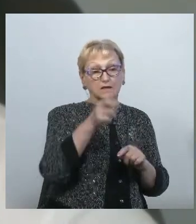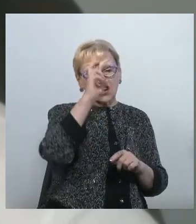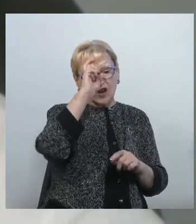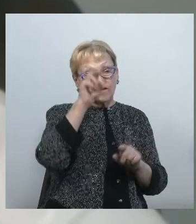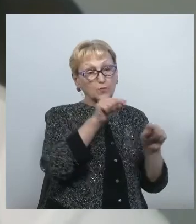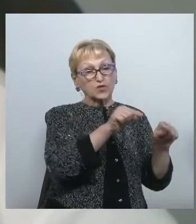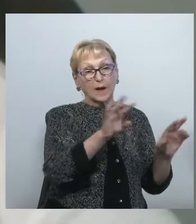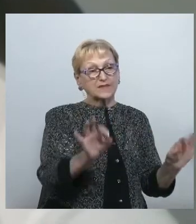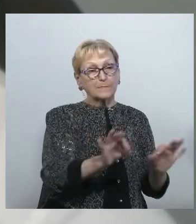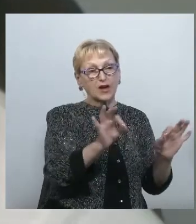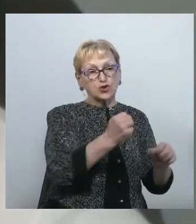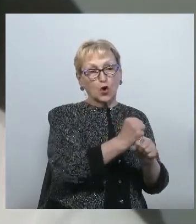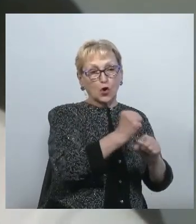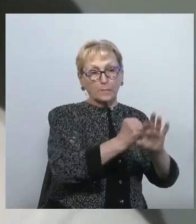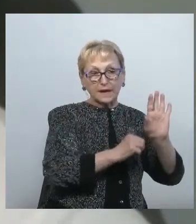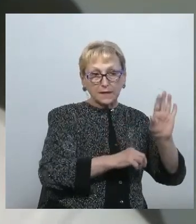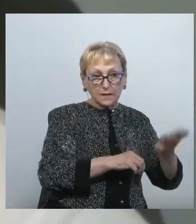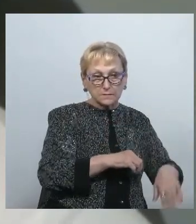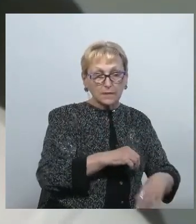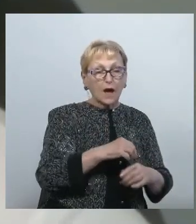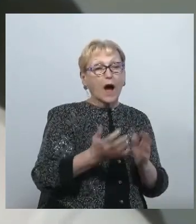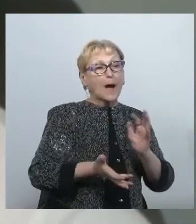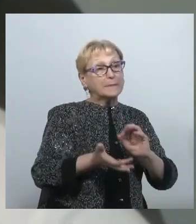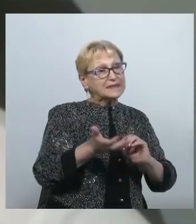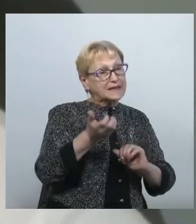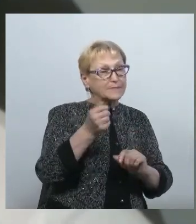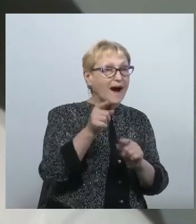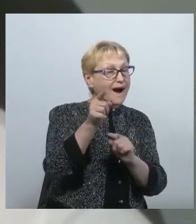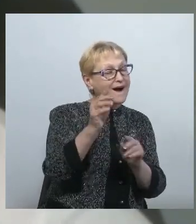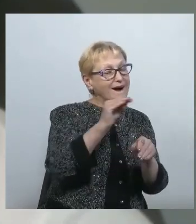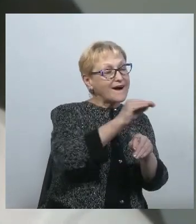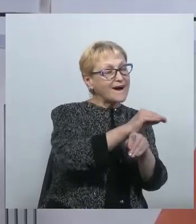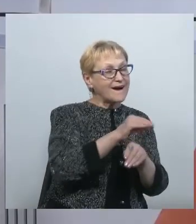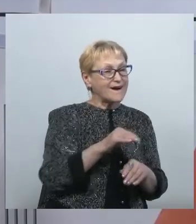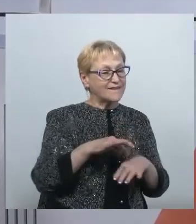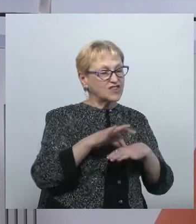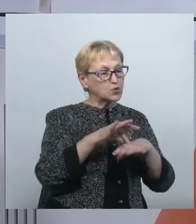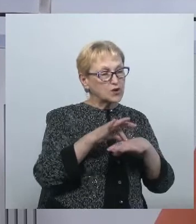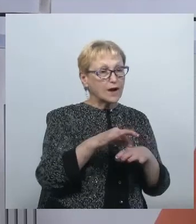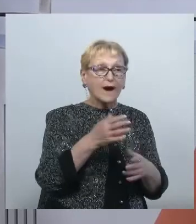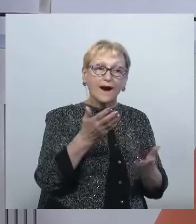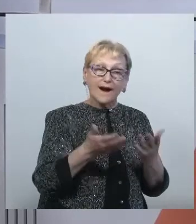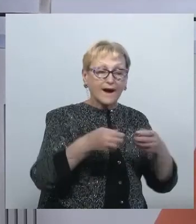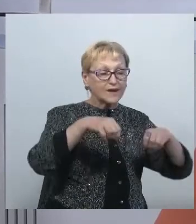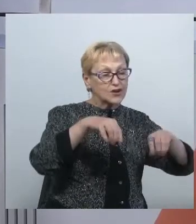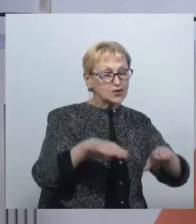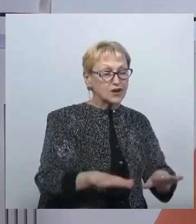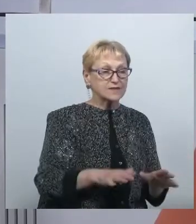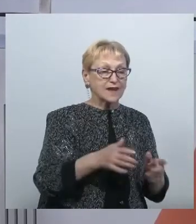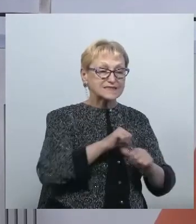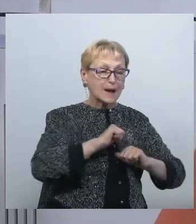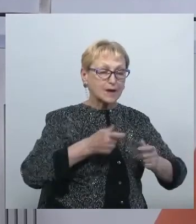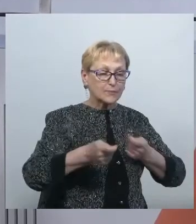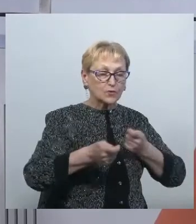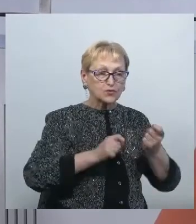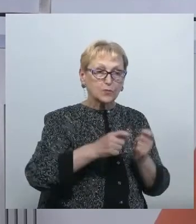the market itself, on the level of the media industry. The state doesn't have to interfere in it.